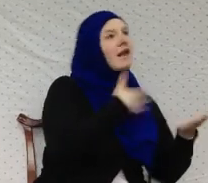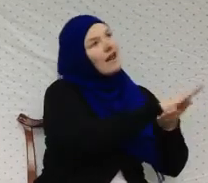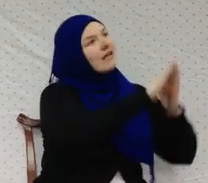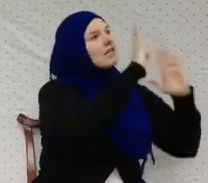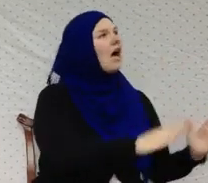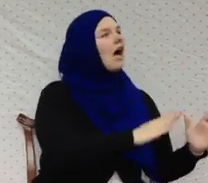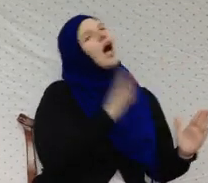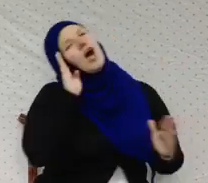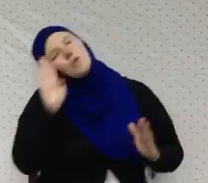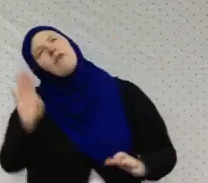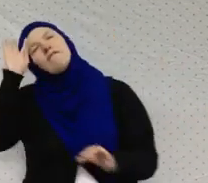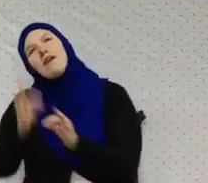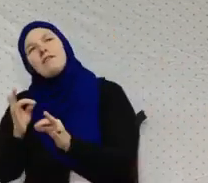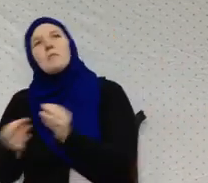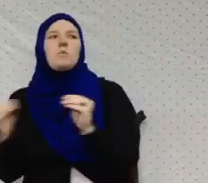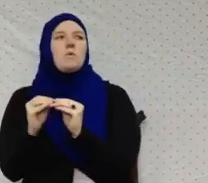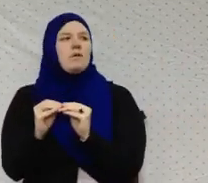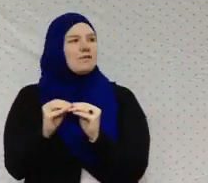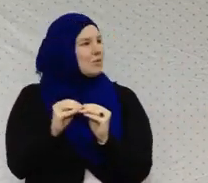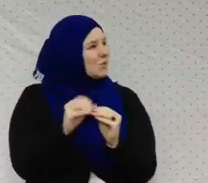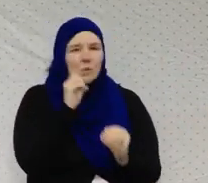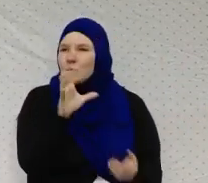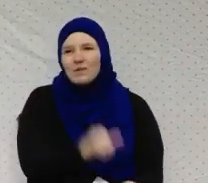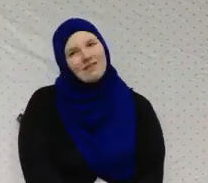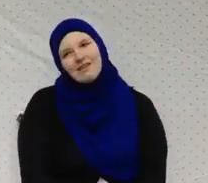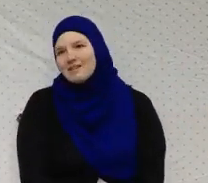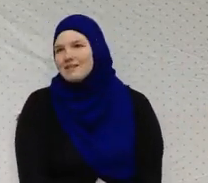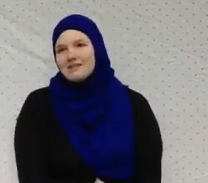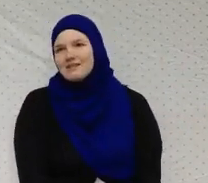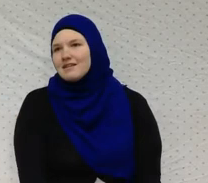Allah gives me this, I will do that. Don't do that.